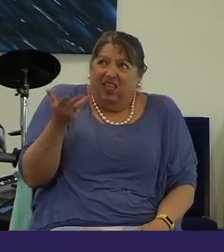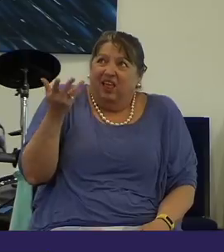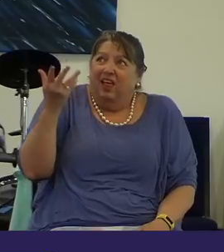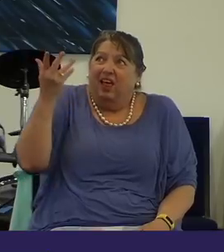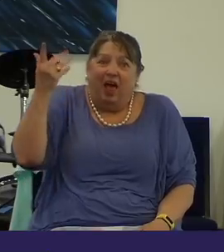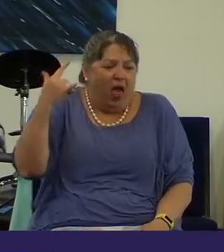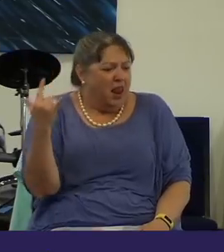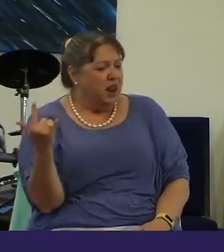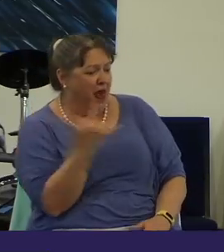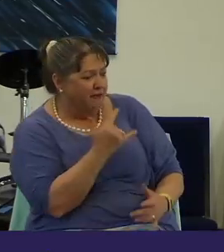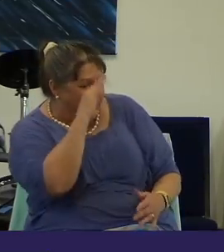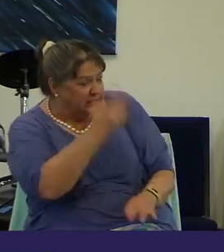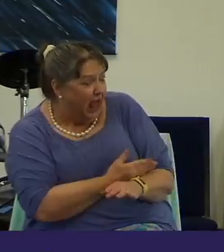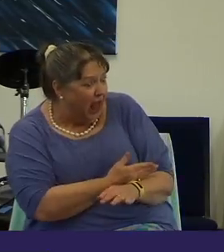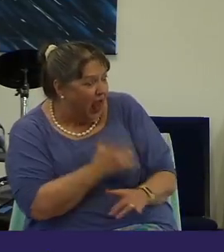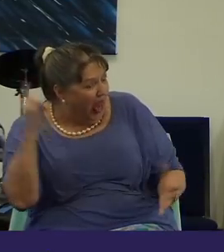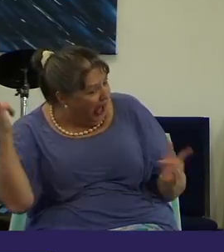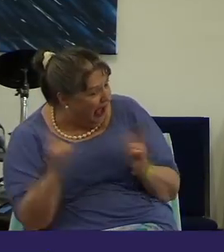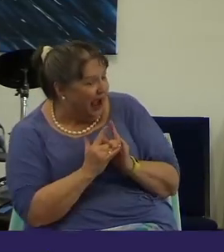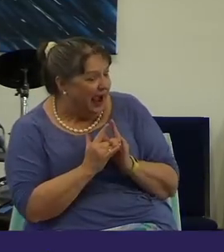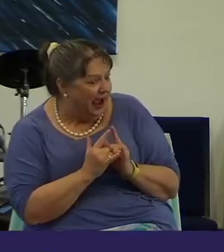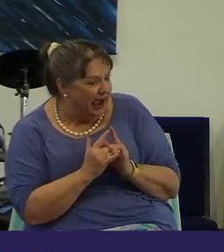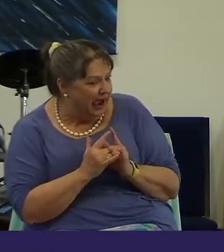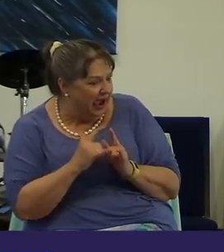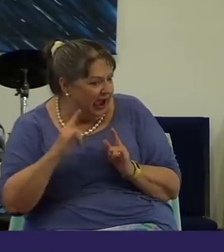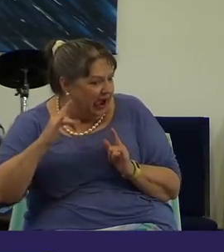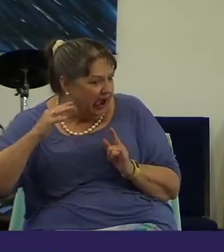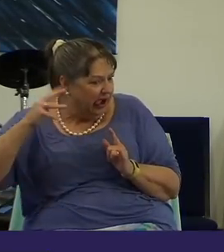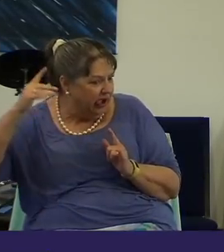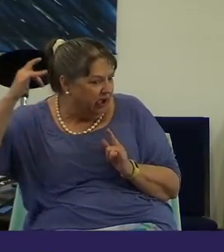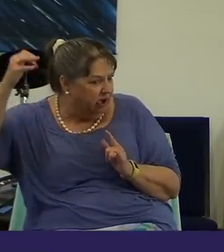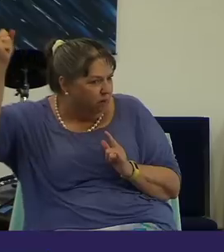son there in Gethsemane?